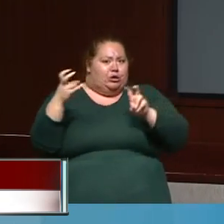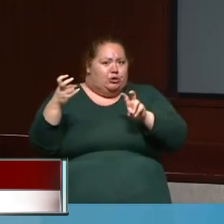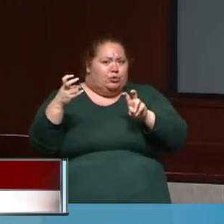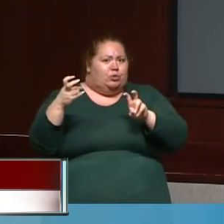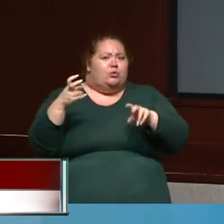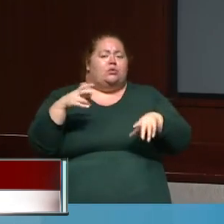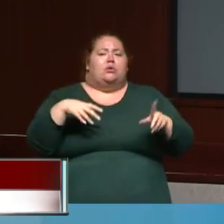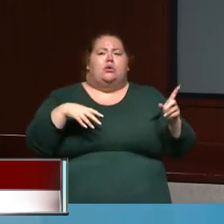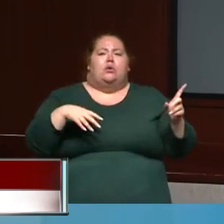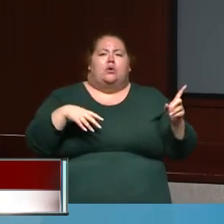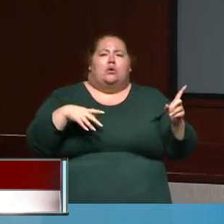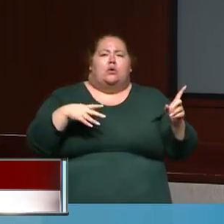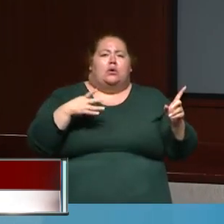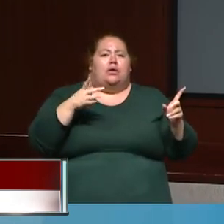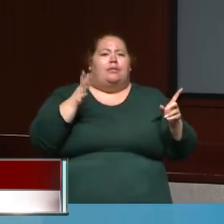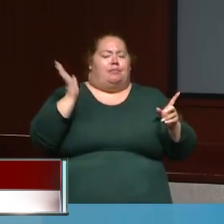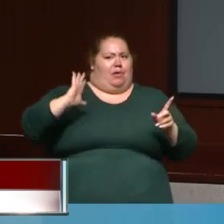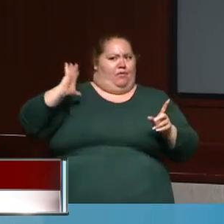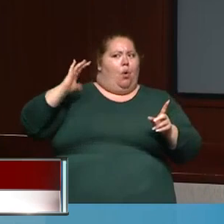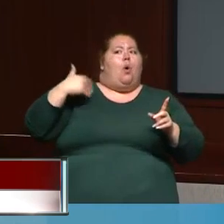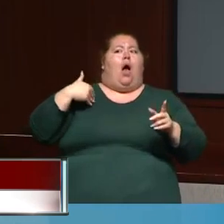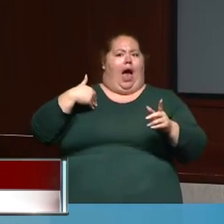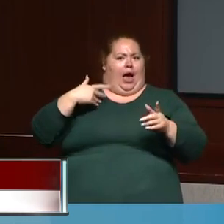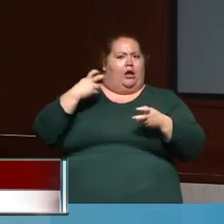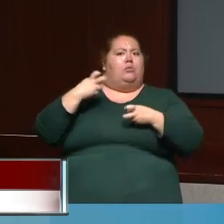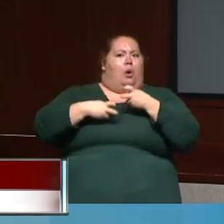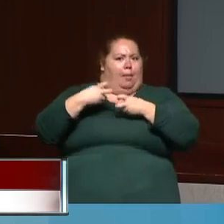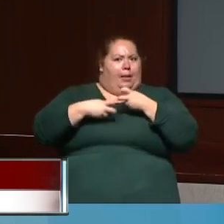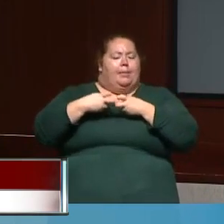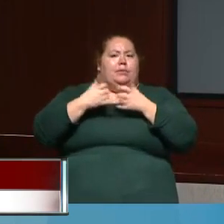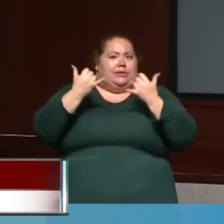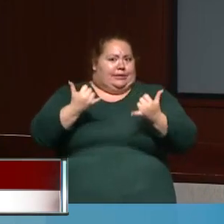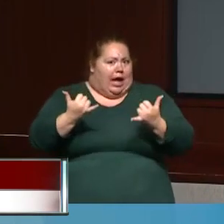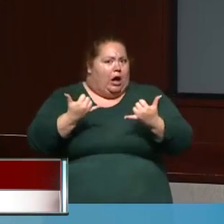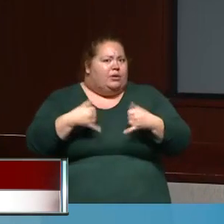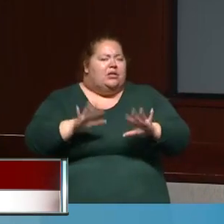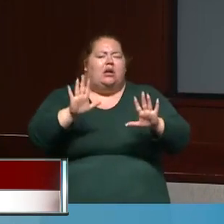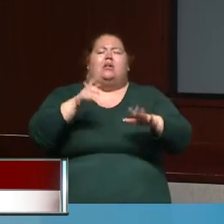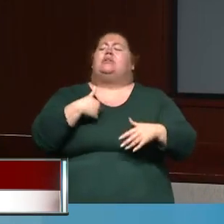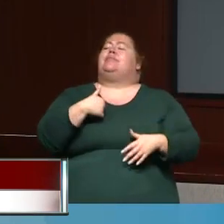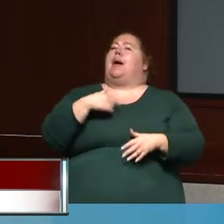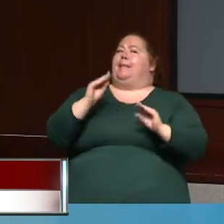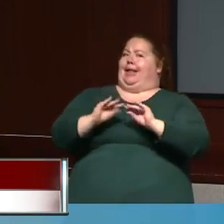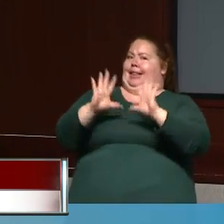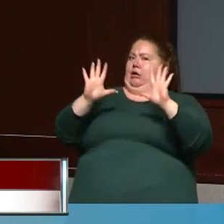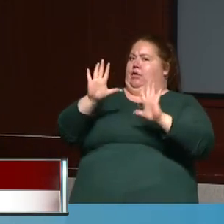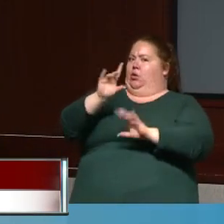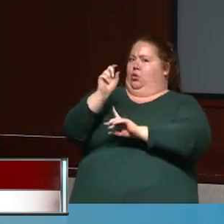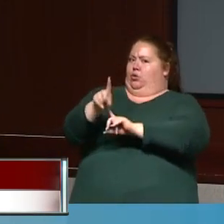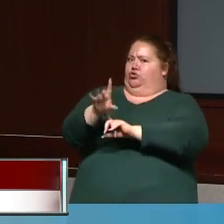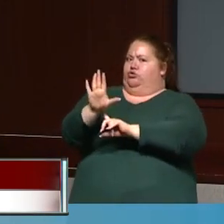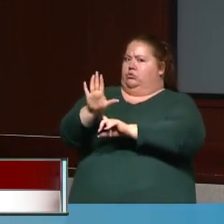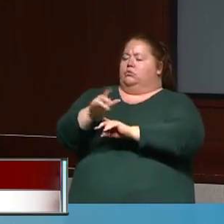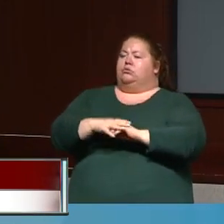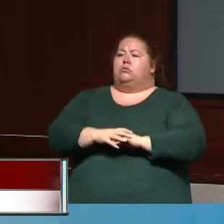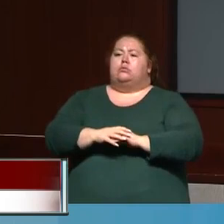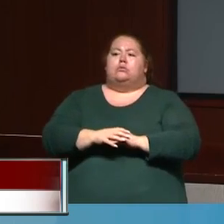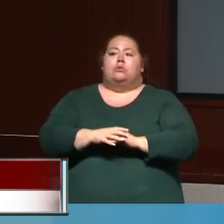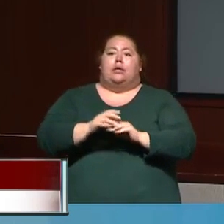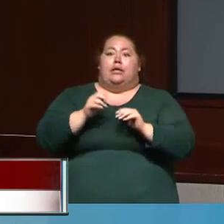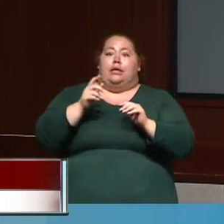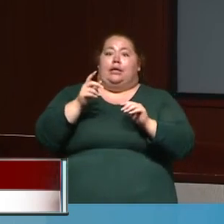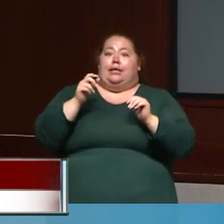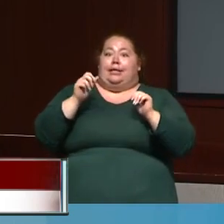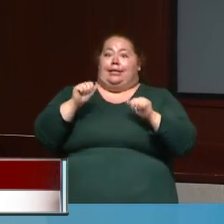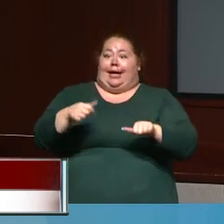beginning too. I don't know if that's still happening. Okay, so I just want to make sure I understand the question. You're asking whether or not we're able to